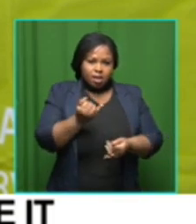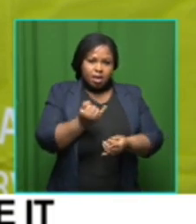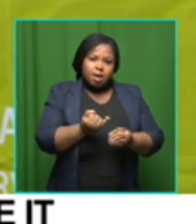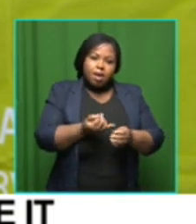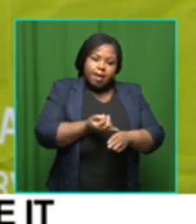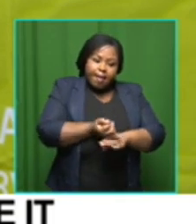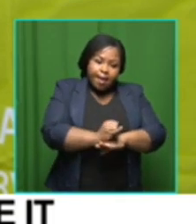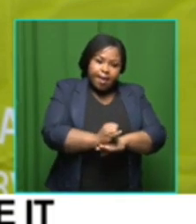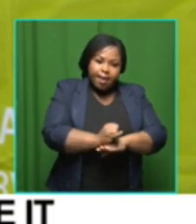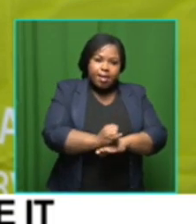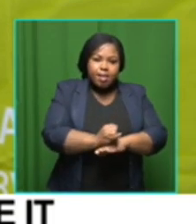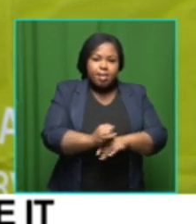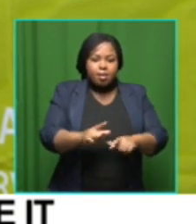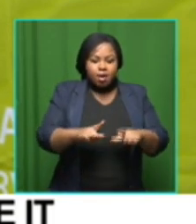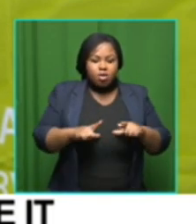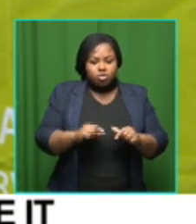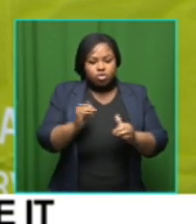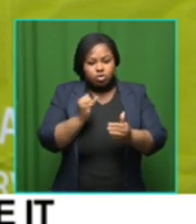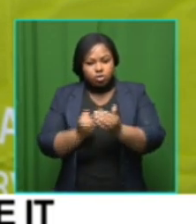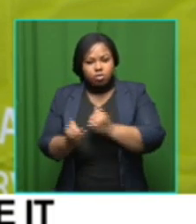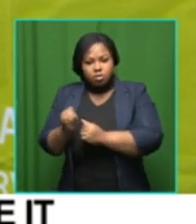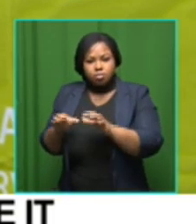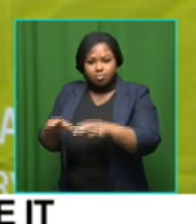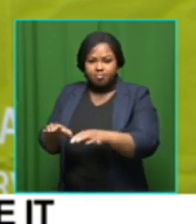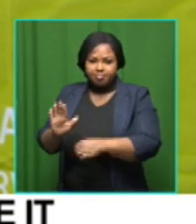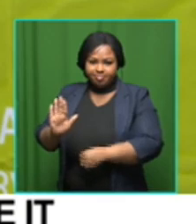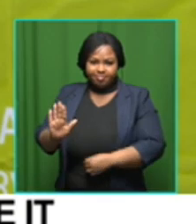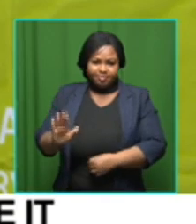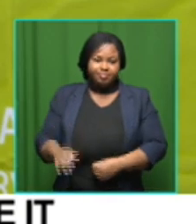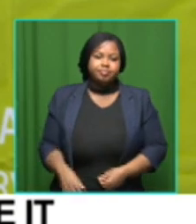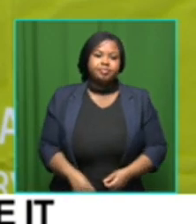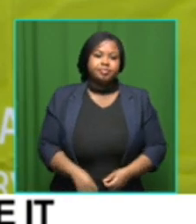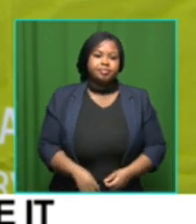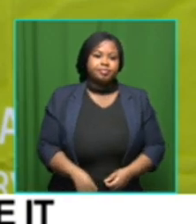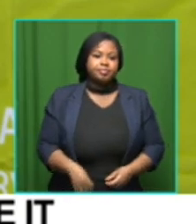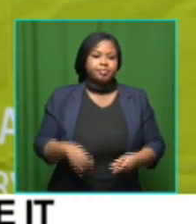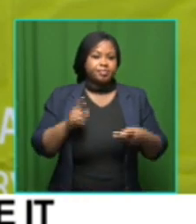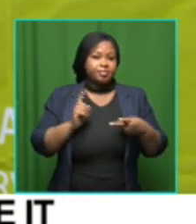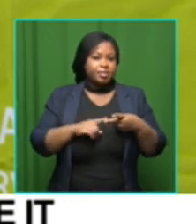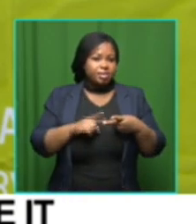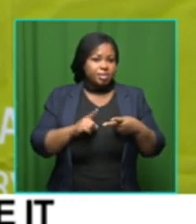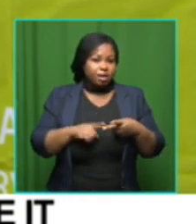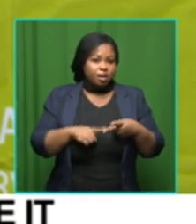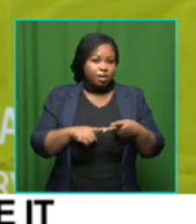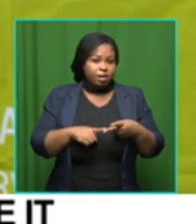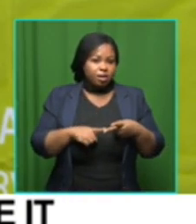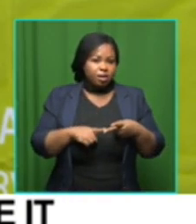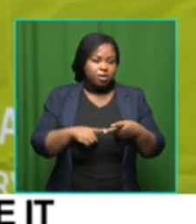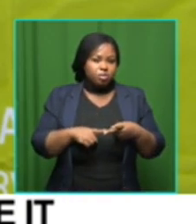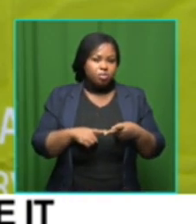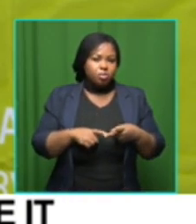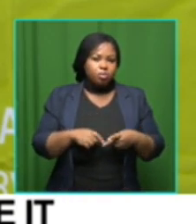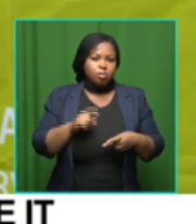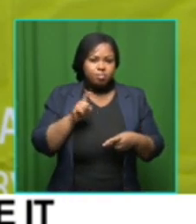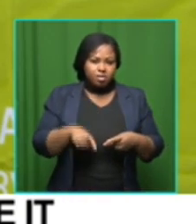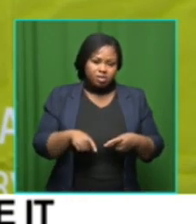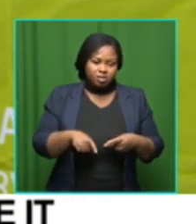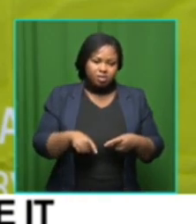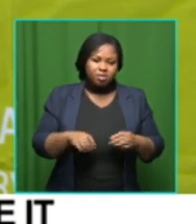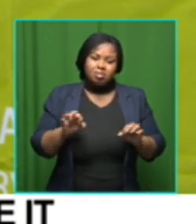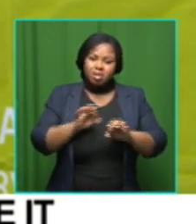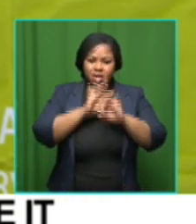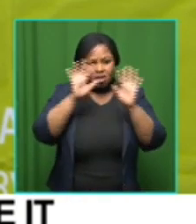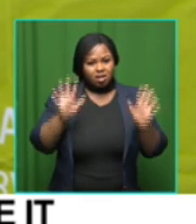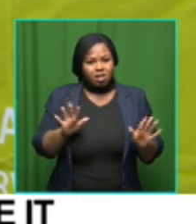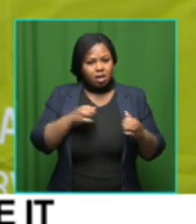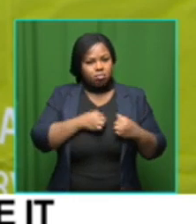isolation. That's one very important issue. The second one is take your people along. Transparency,